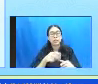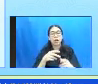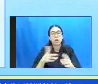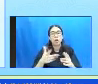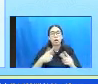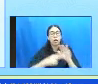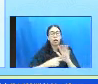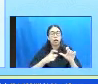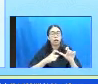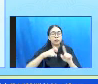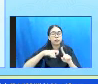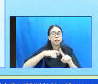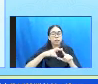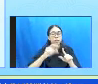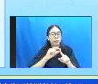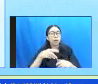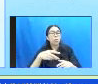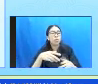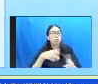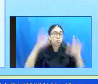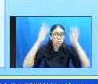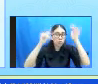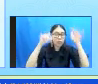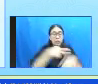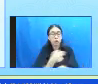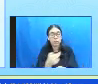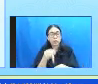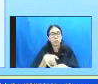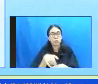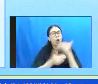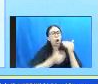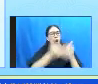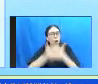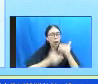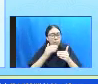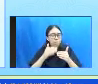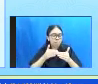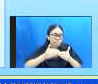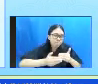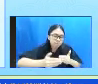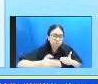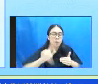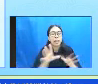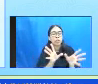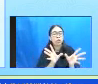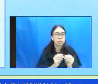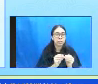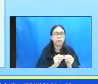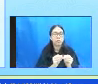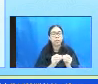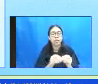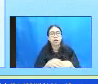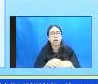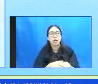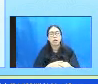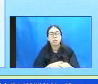inclusively governed to mitigate and adapt to climate change, fulfill human rights, and safeguard of